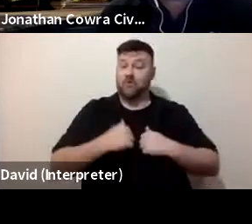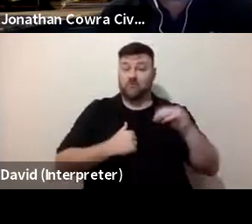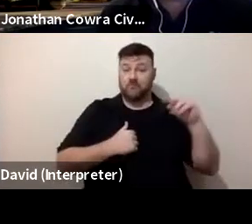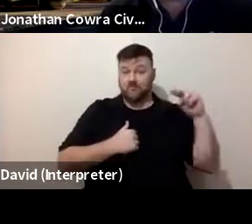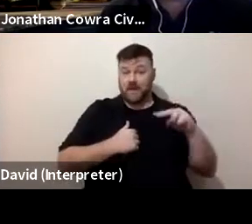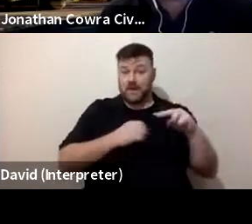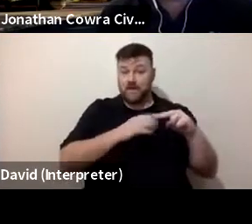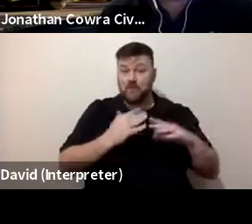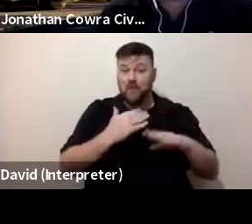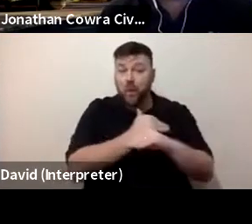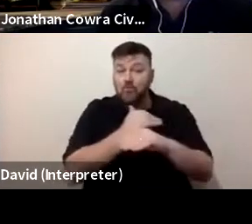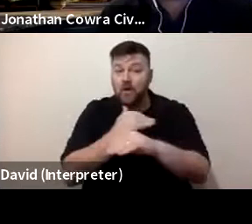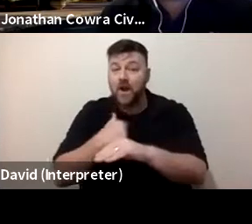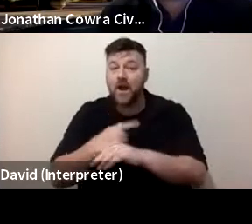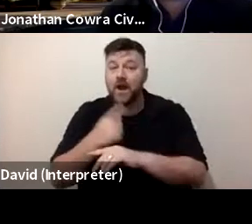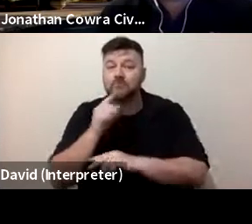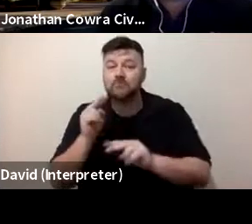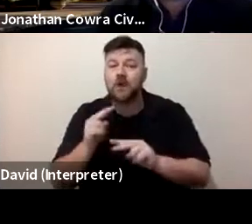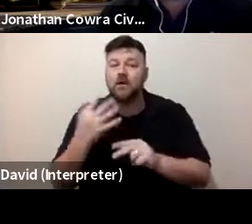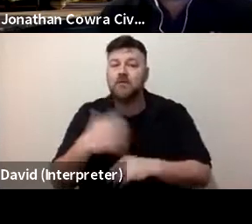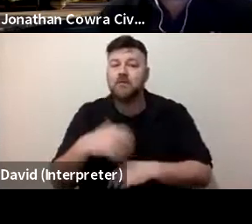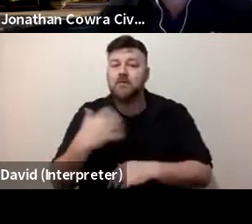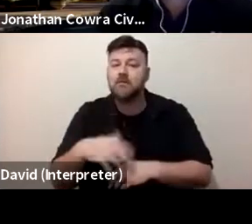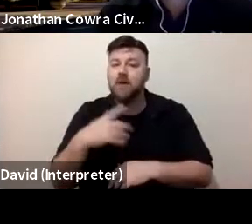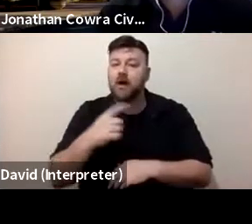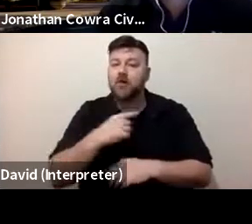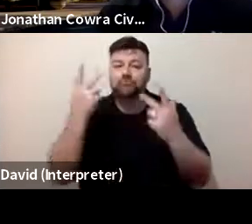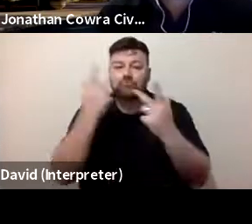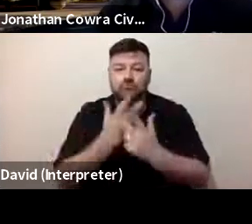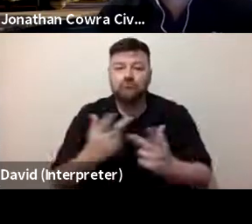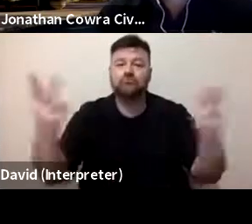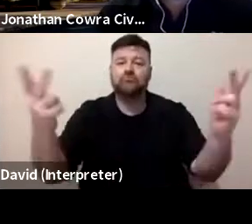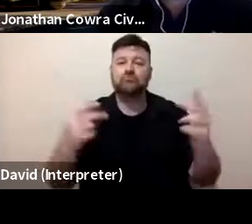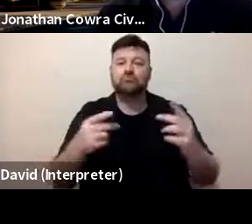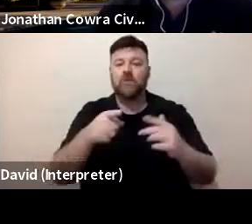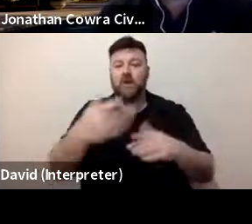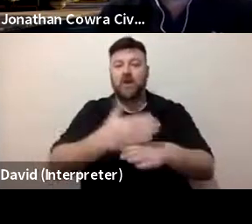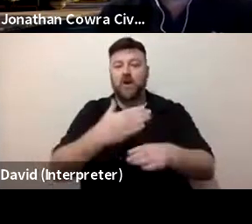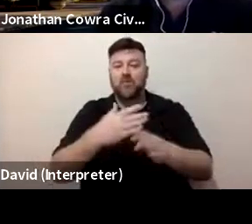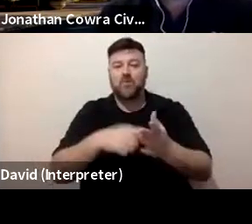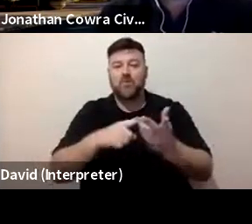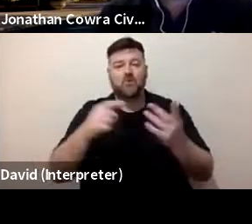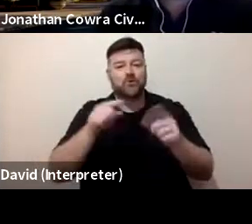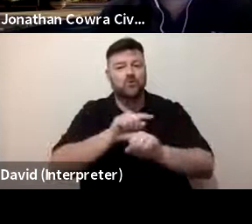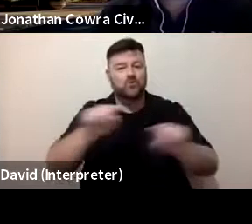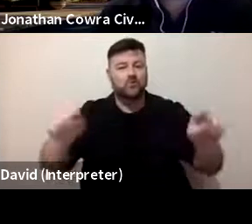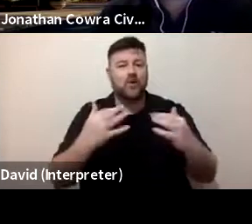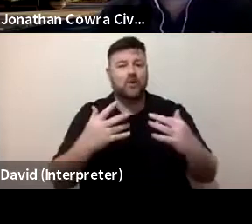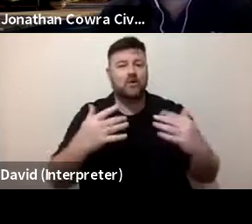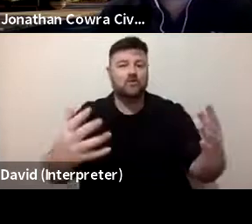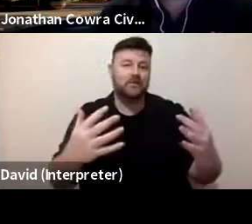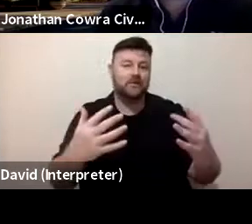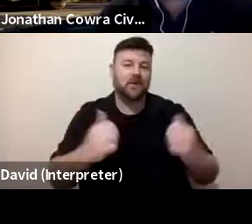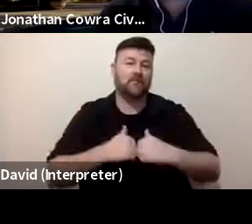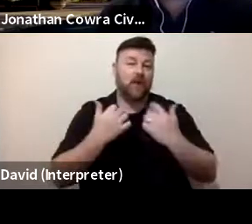us the opportunity to, you know, showcase that work to our audiences who perhaps hadn't been exposed to it. And, you